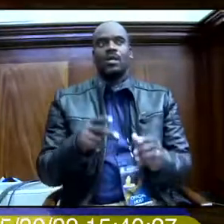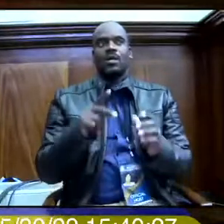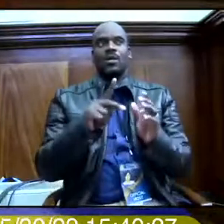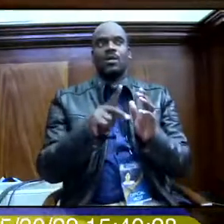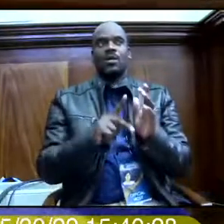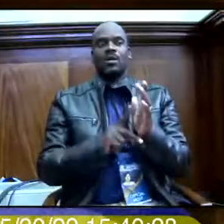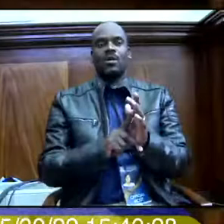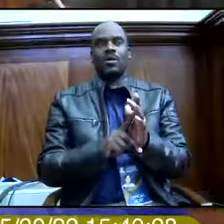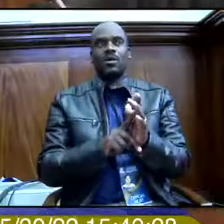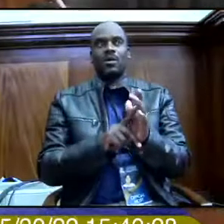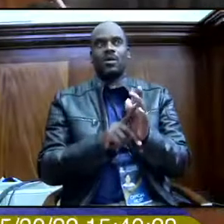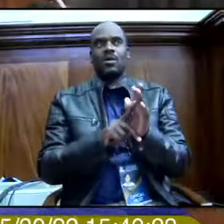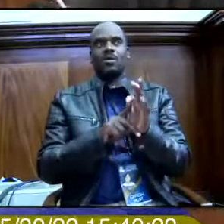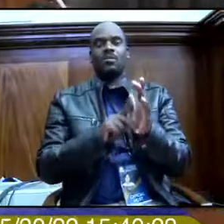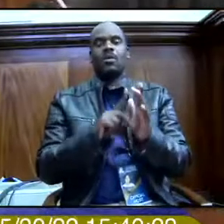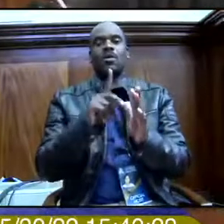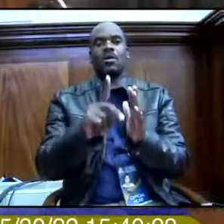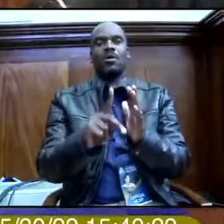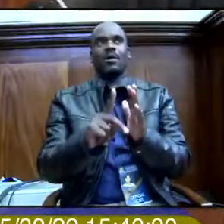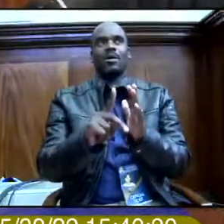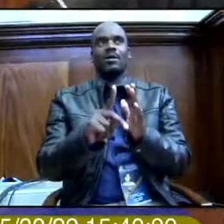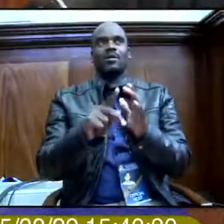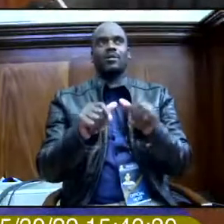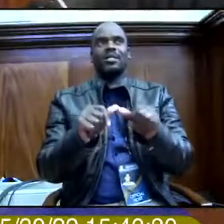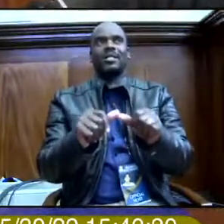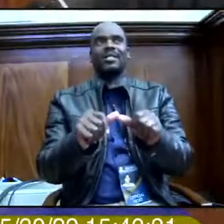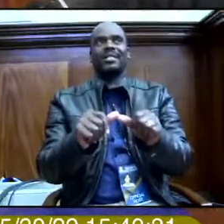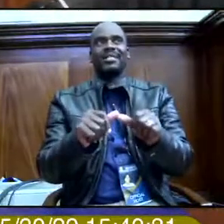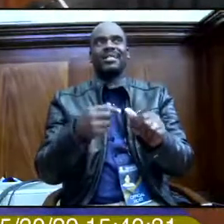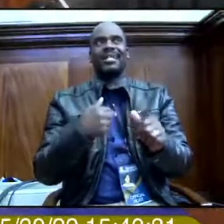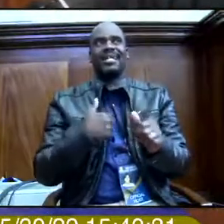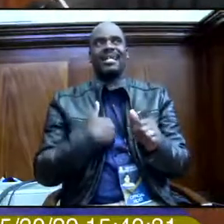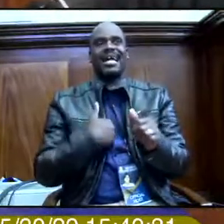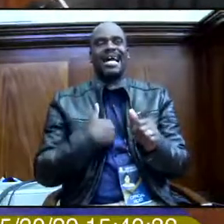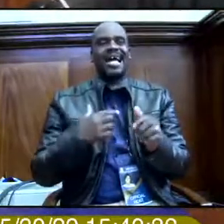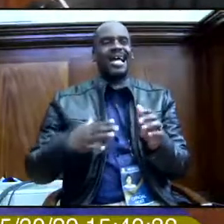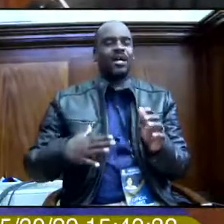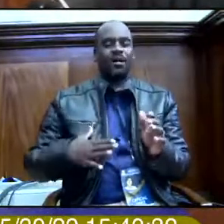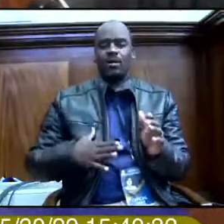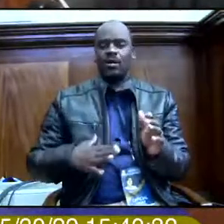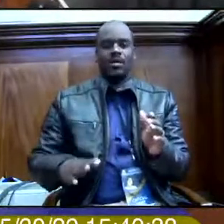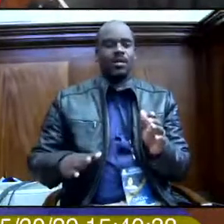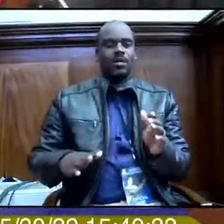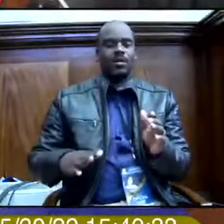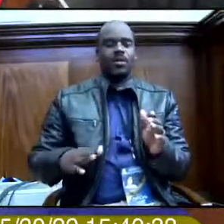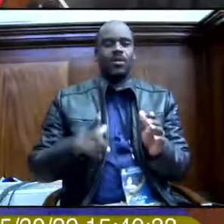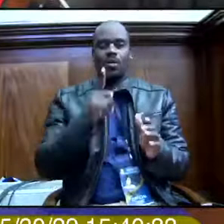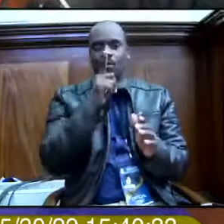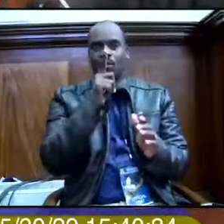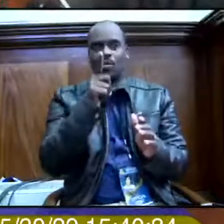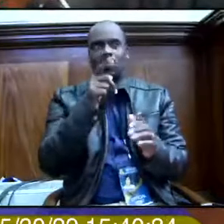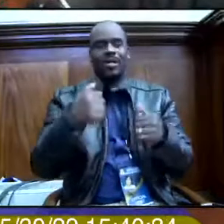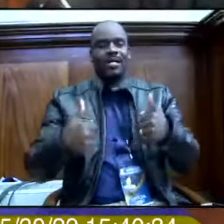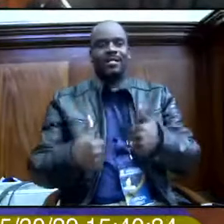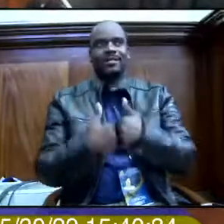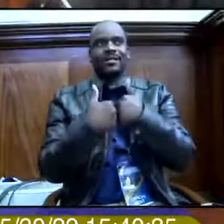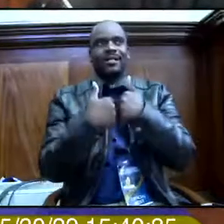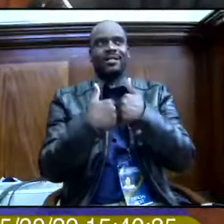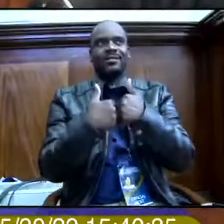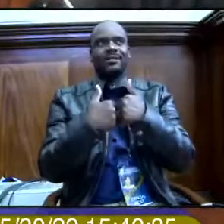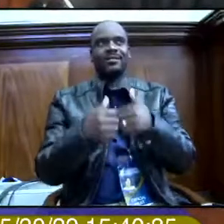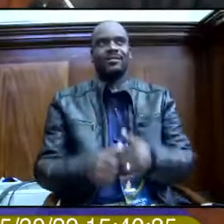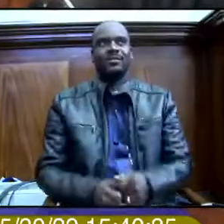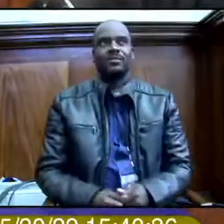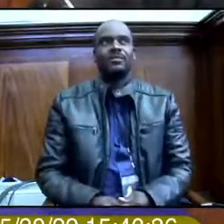i am just going to talk about the challenges we faced at the workplace